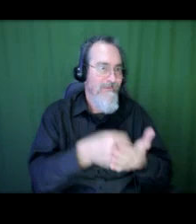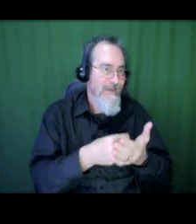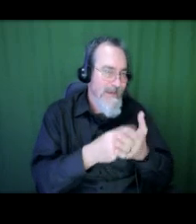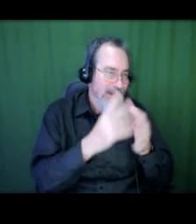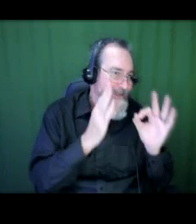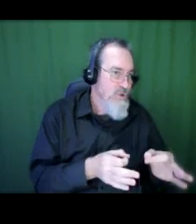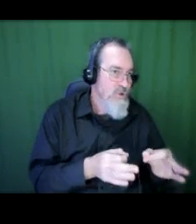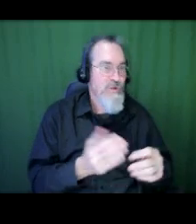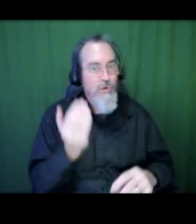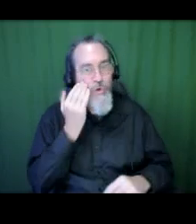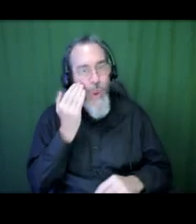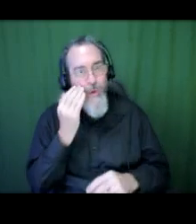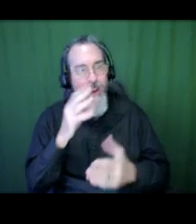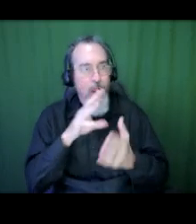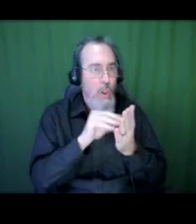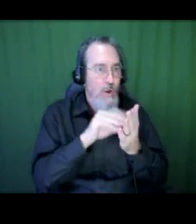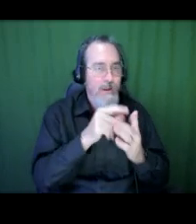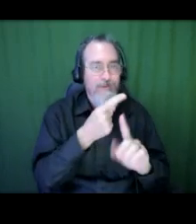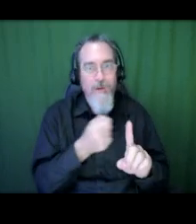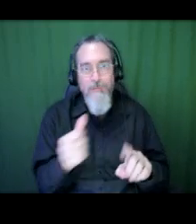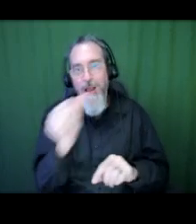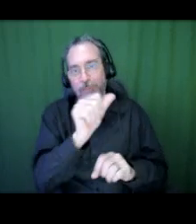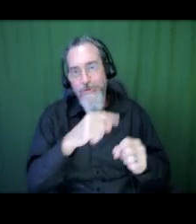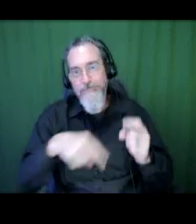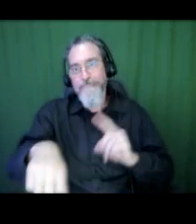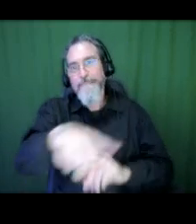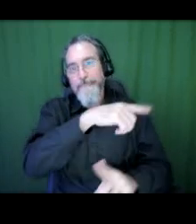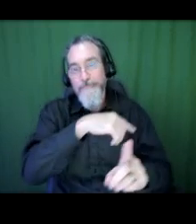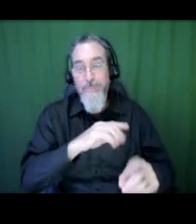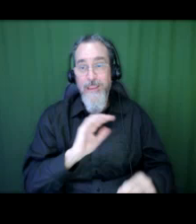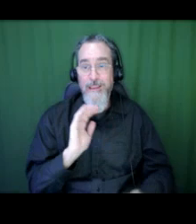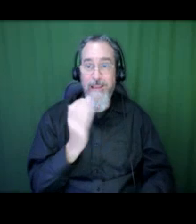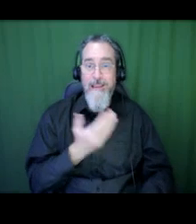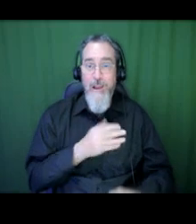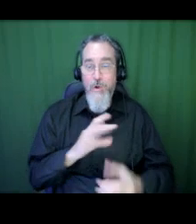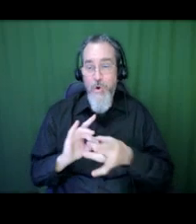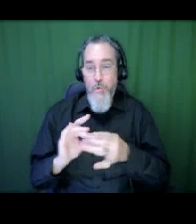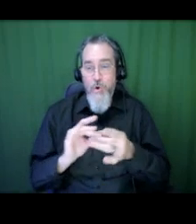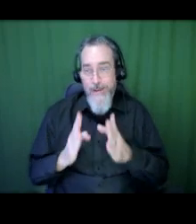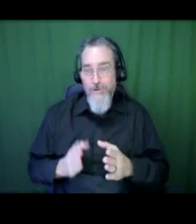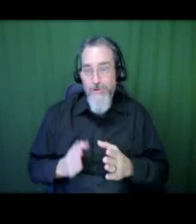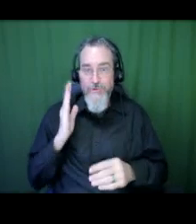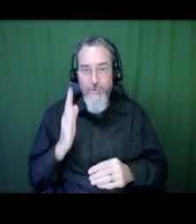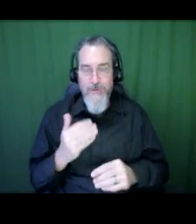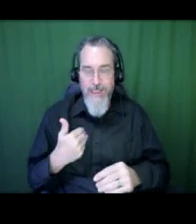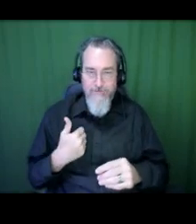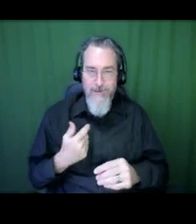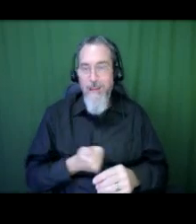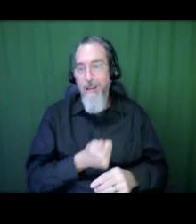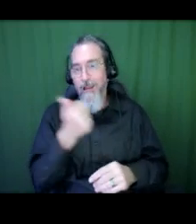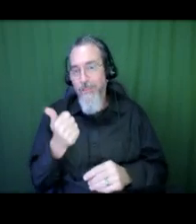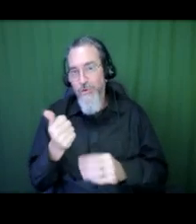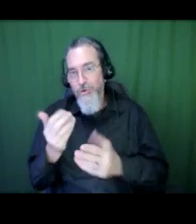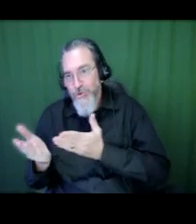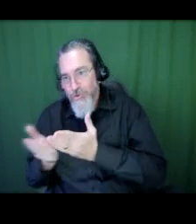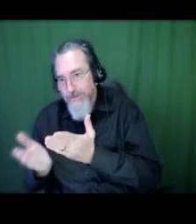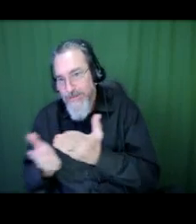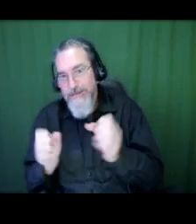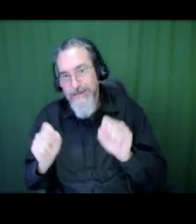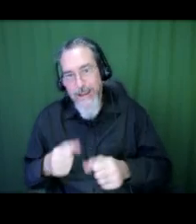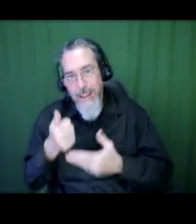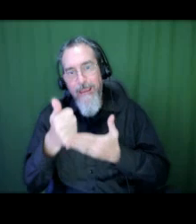best practices from across the region. Our regional coordinators will help also provide outreach services to help trainees apply those skills in the communities. The Bering